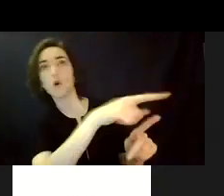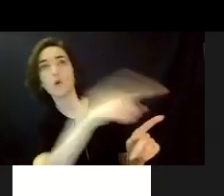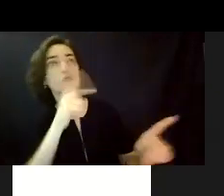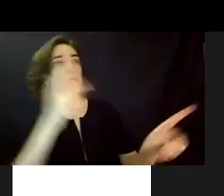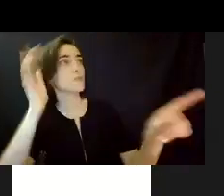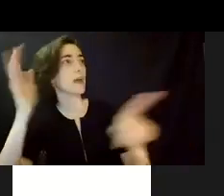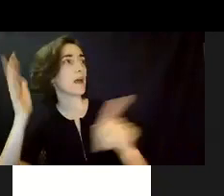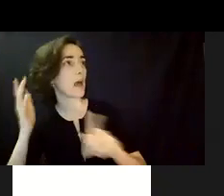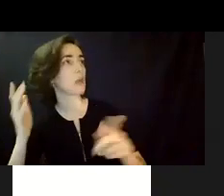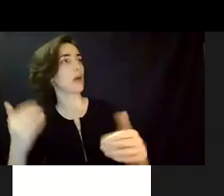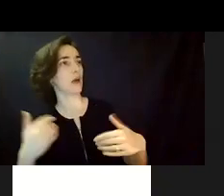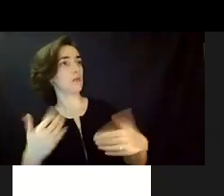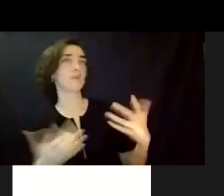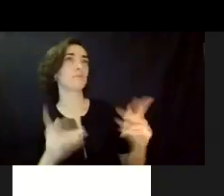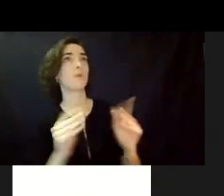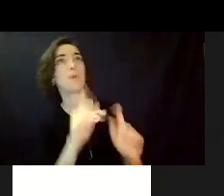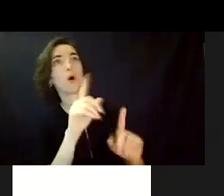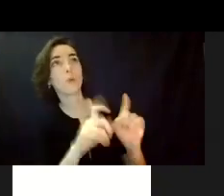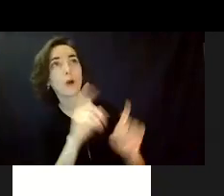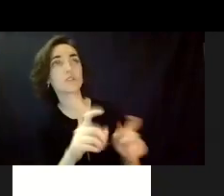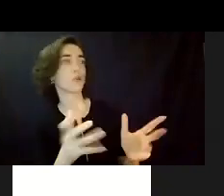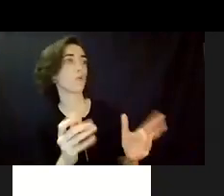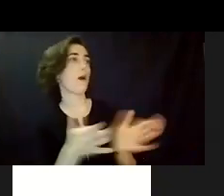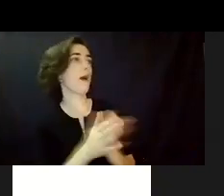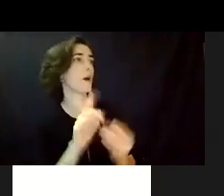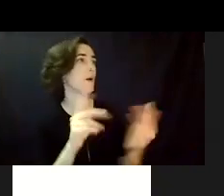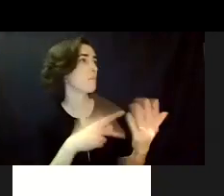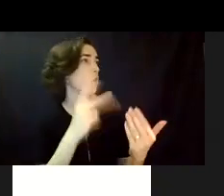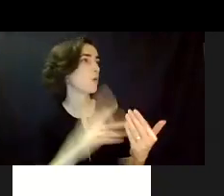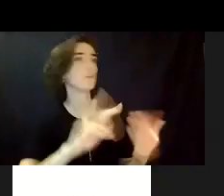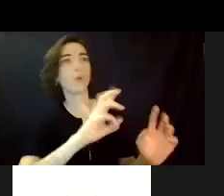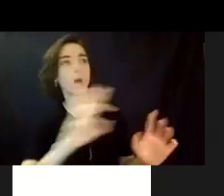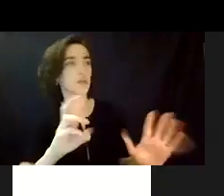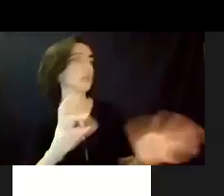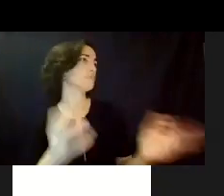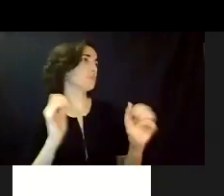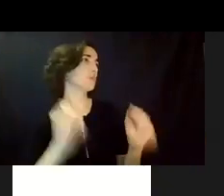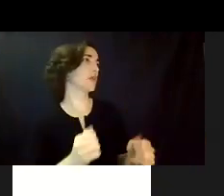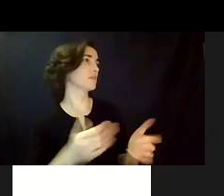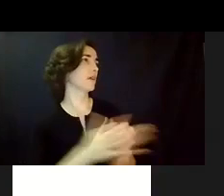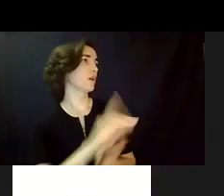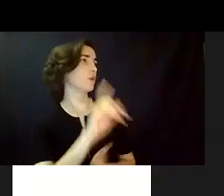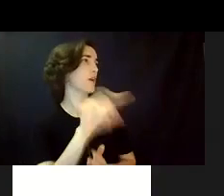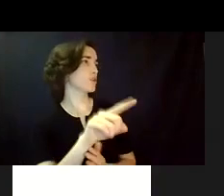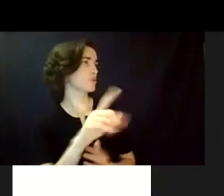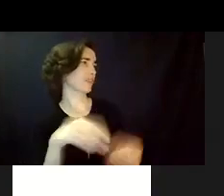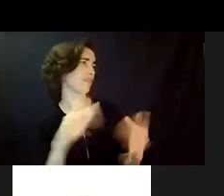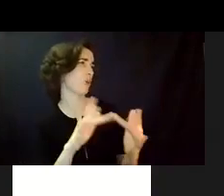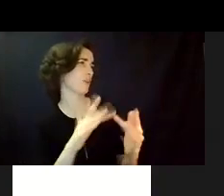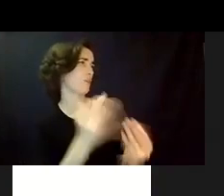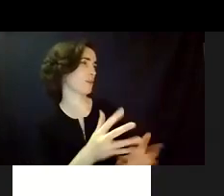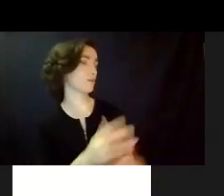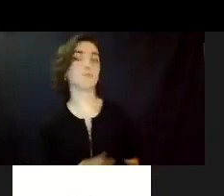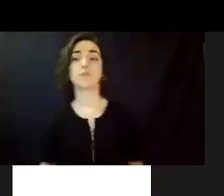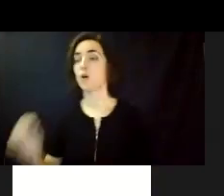might have follow-up questions or just want to see more about the program and their websites and that type of thing. Okay. So my next question is